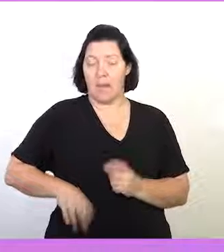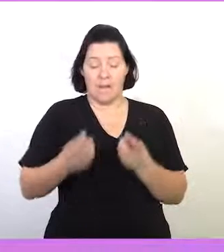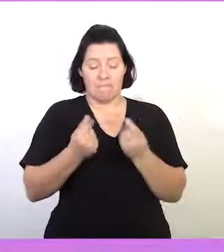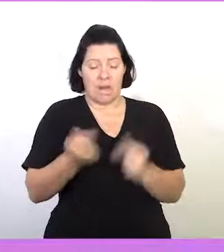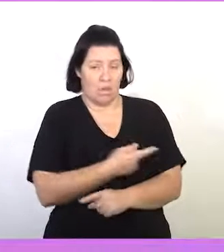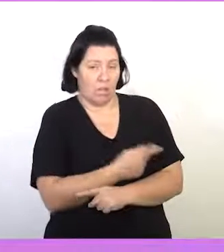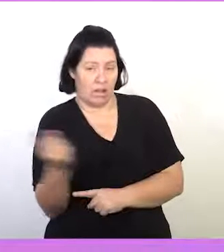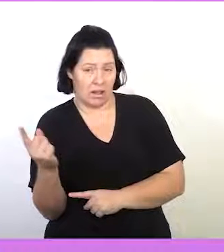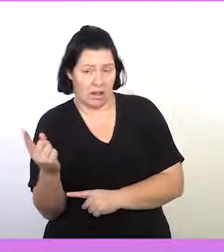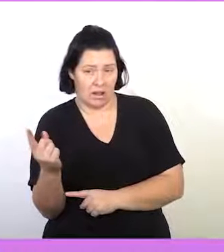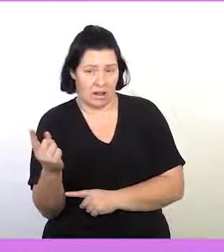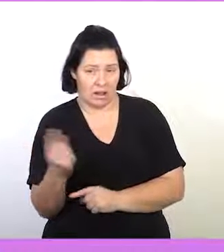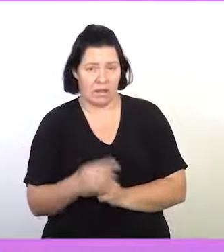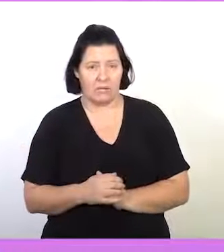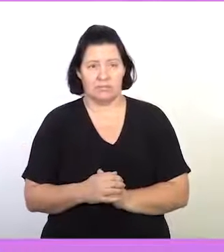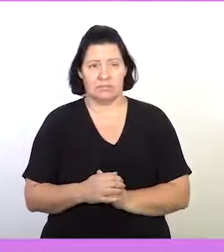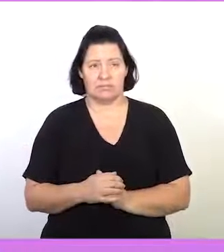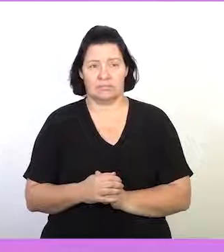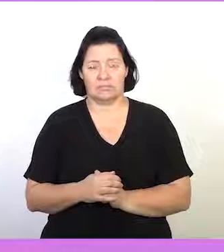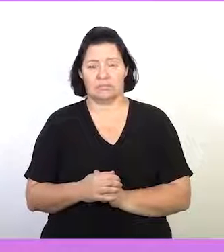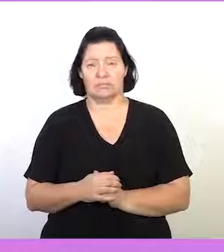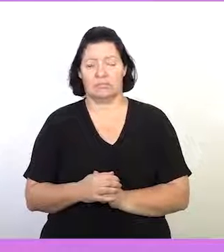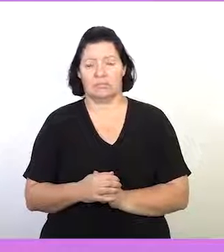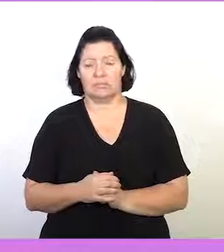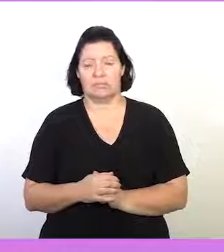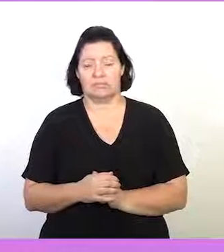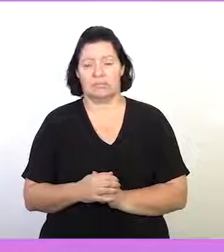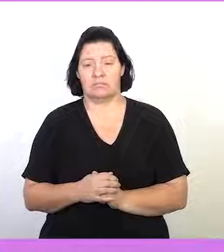money, I'm going to write it down for you, that